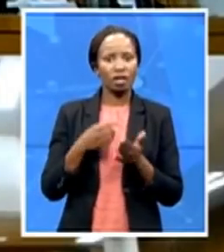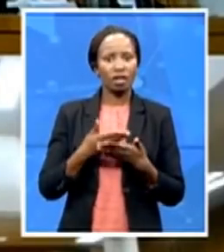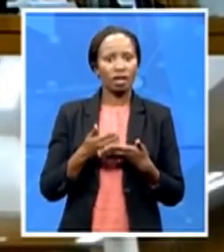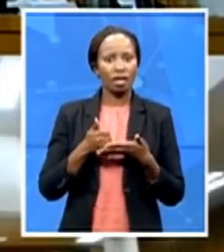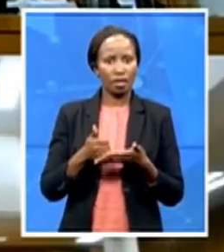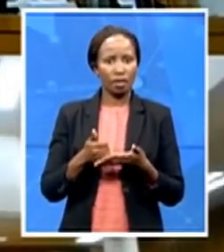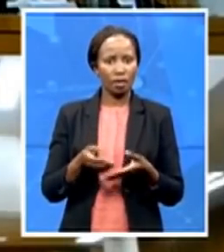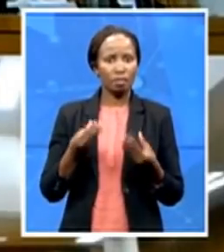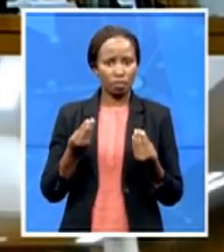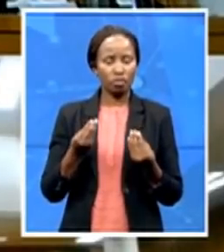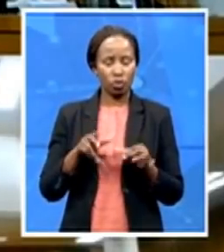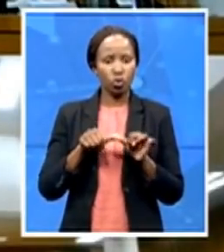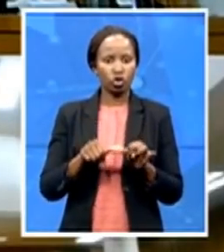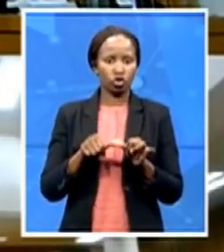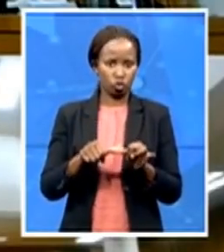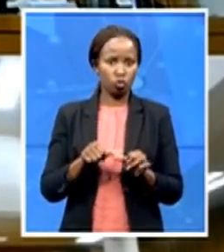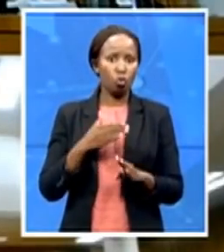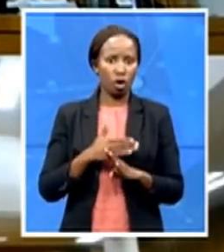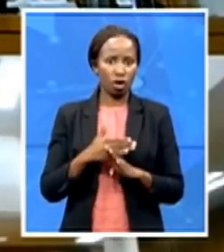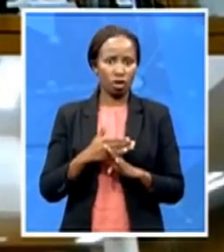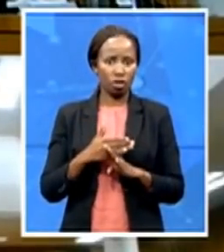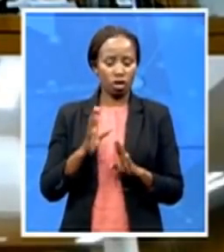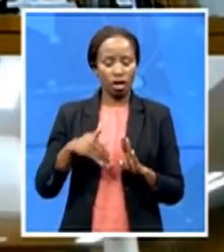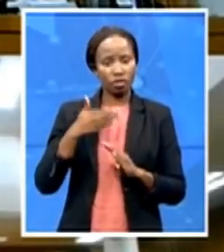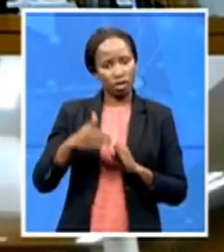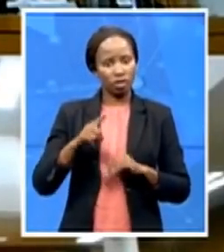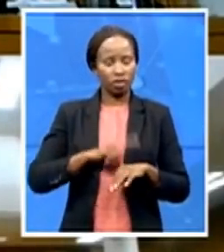1 o'clock or at any other convenient time for an adjournment.